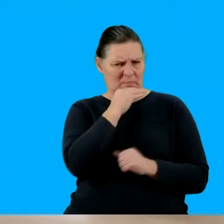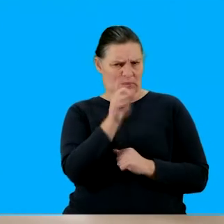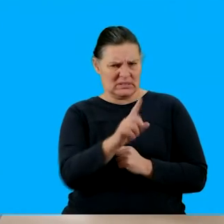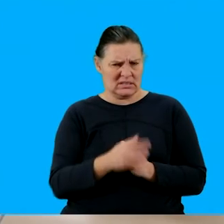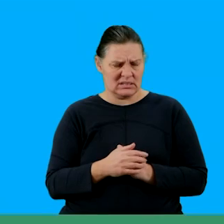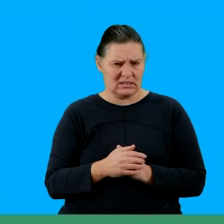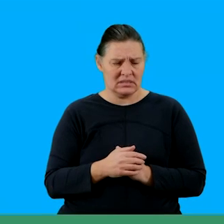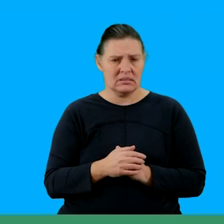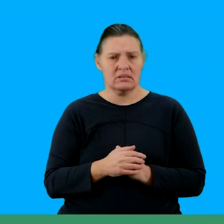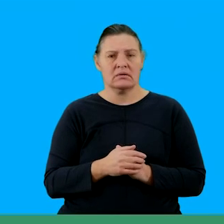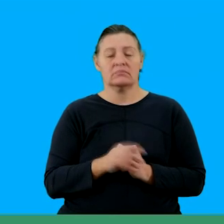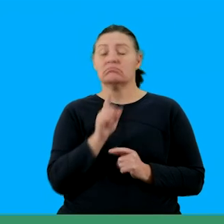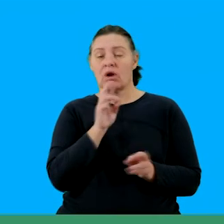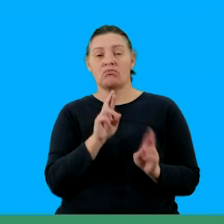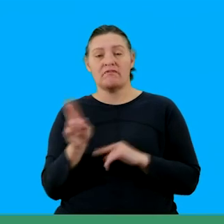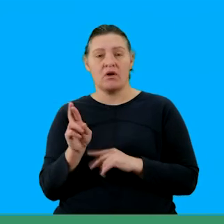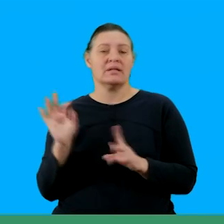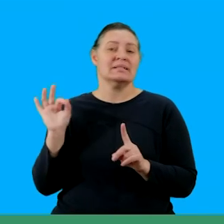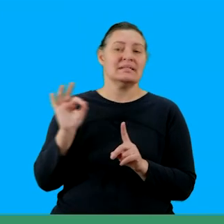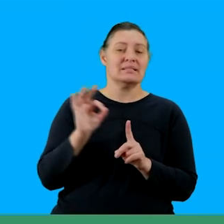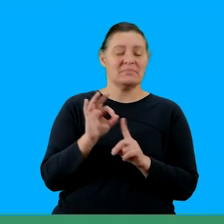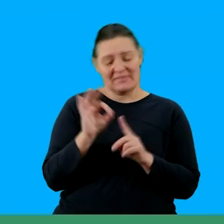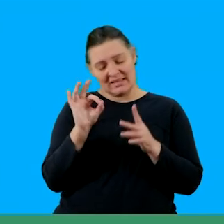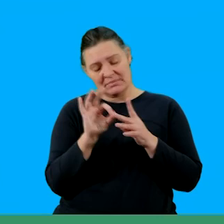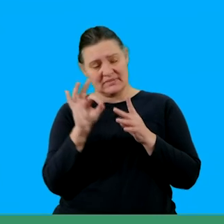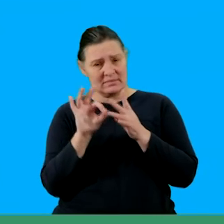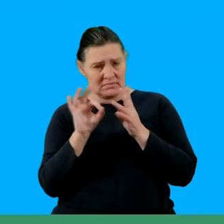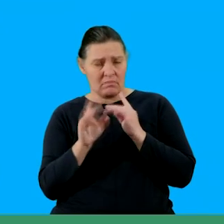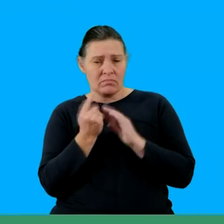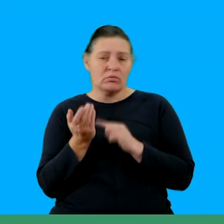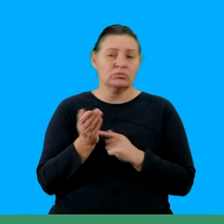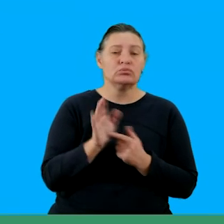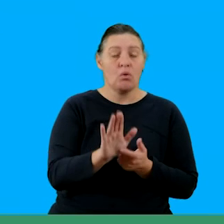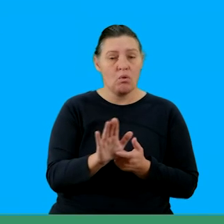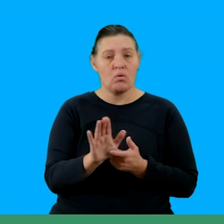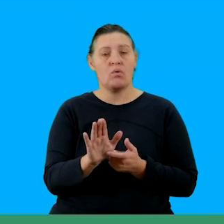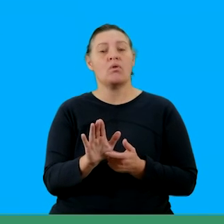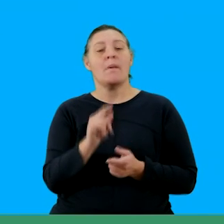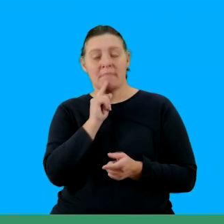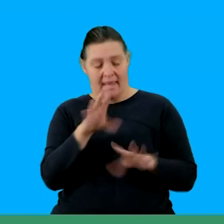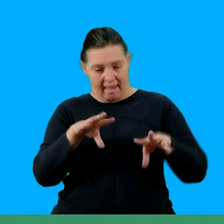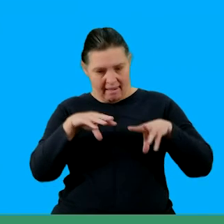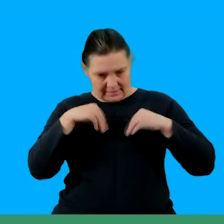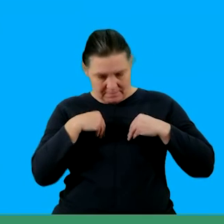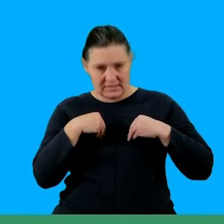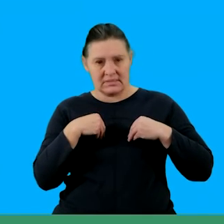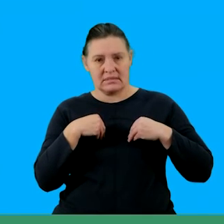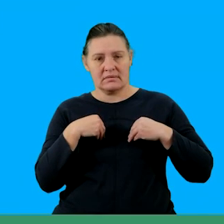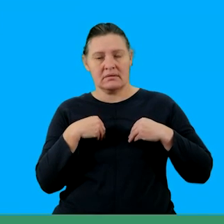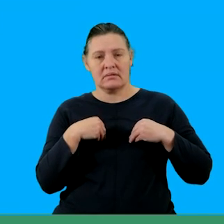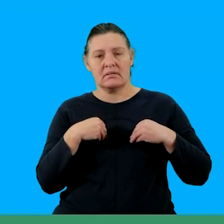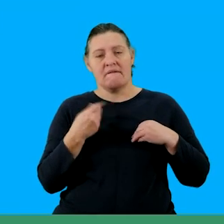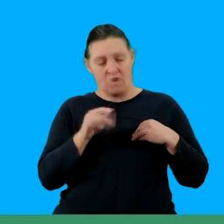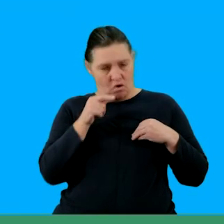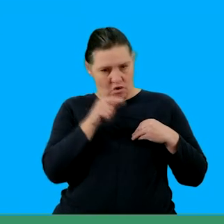that? This refers to the specifications that indicate what is acceptable in